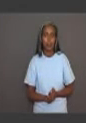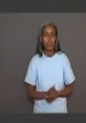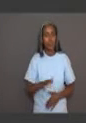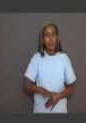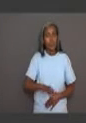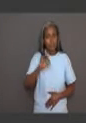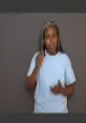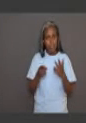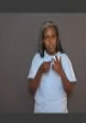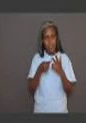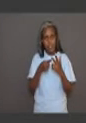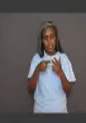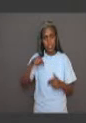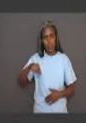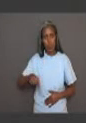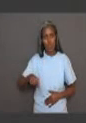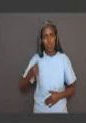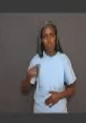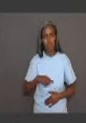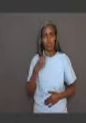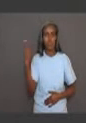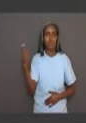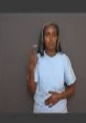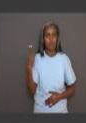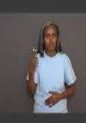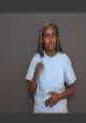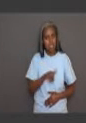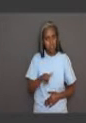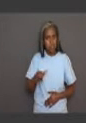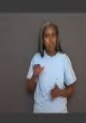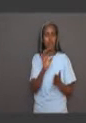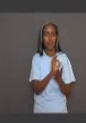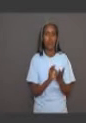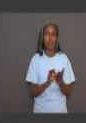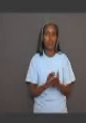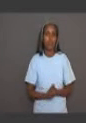To find the third quartile, we will use the same formula.